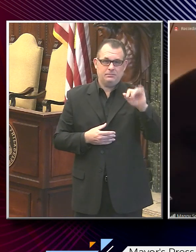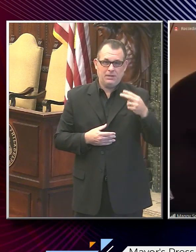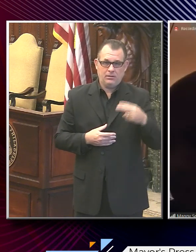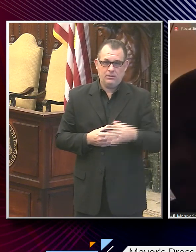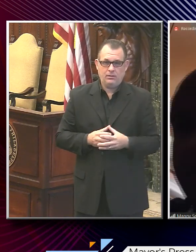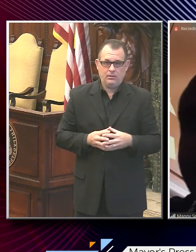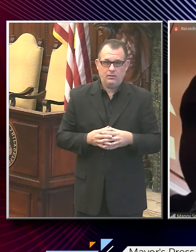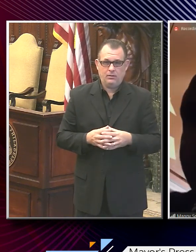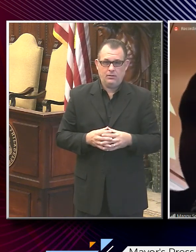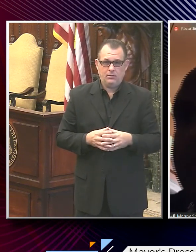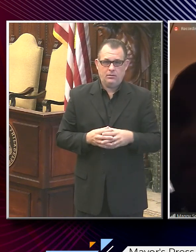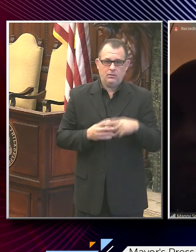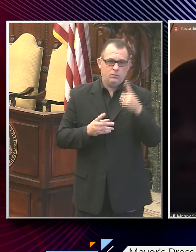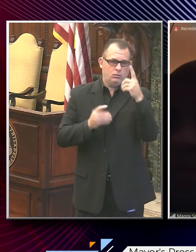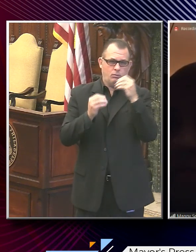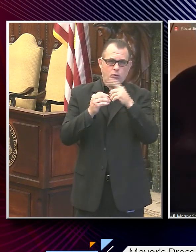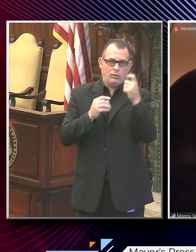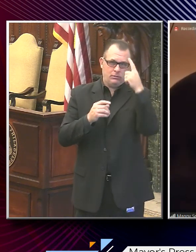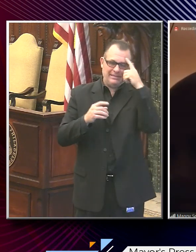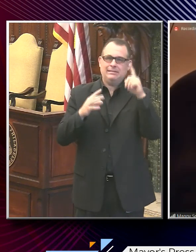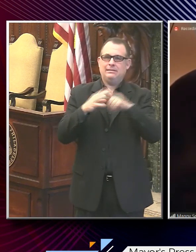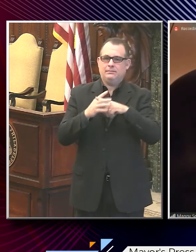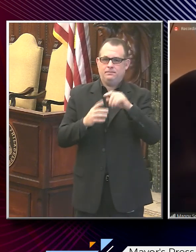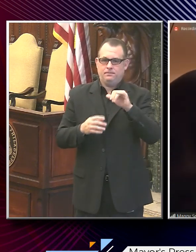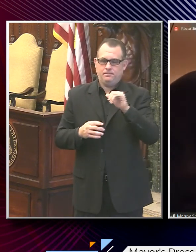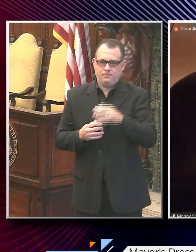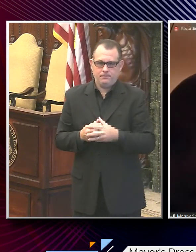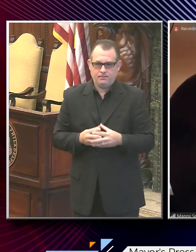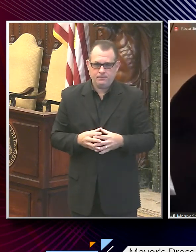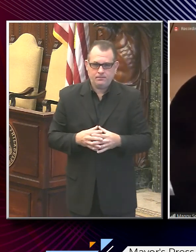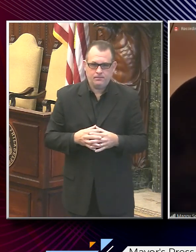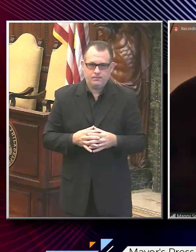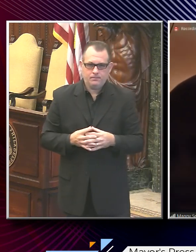One more question, actually, and it was kind of picking up off of Martin's questions.